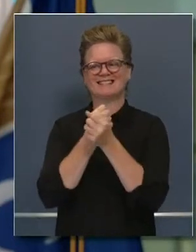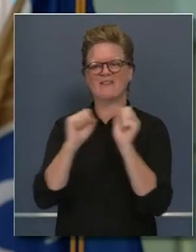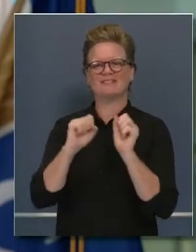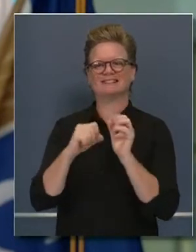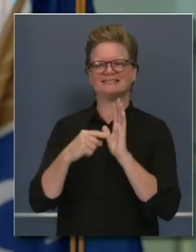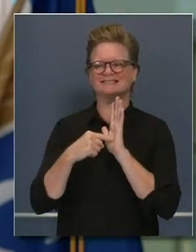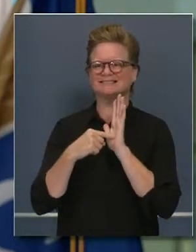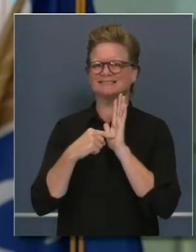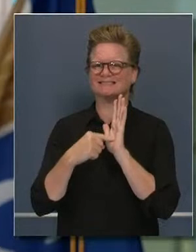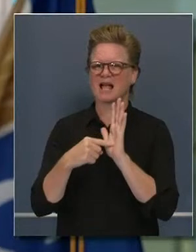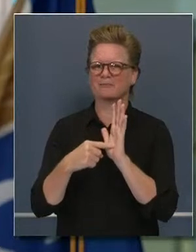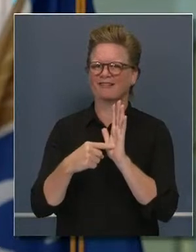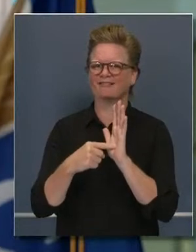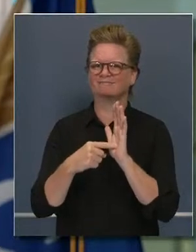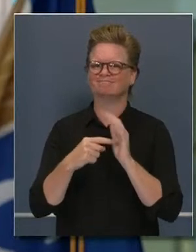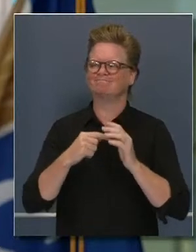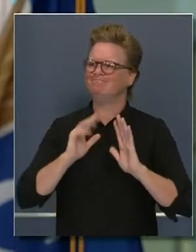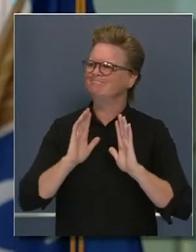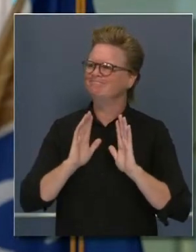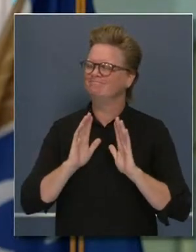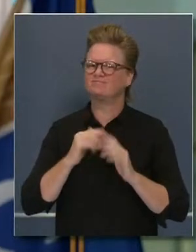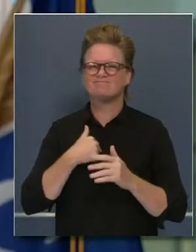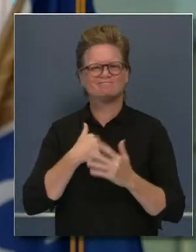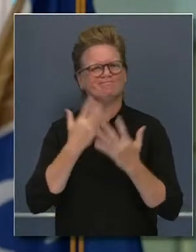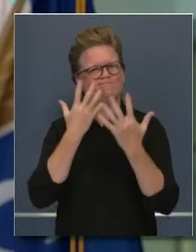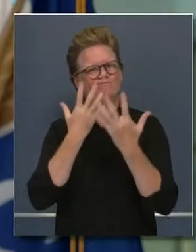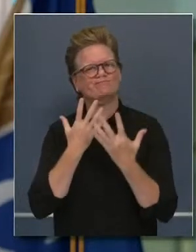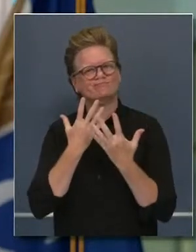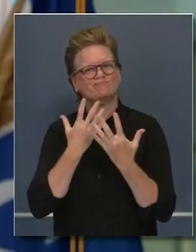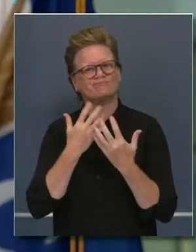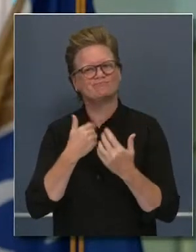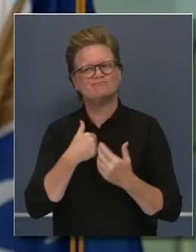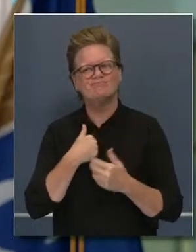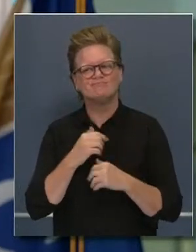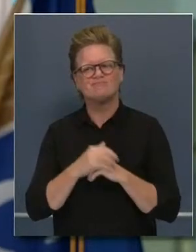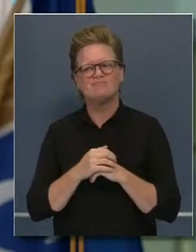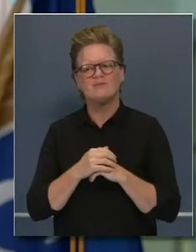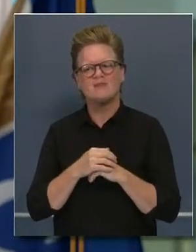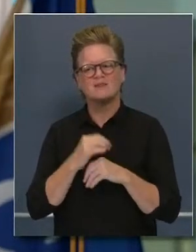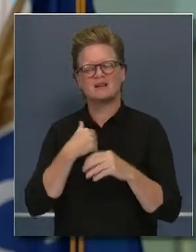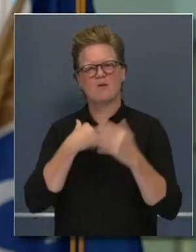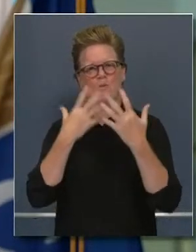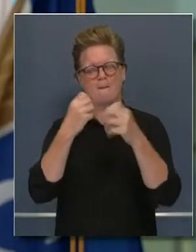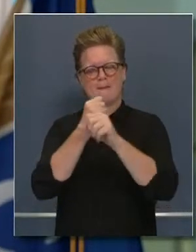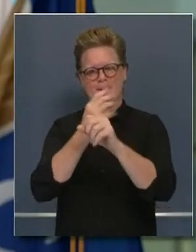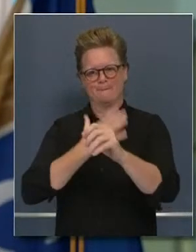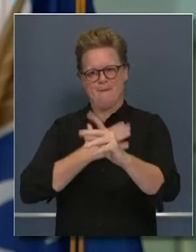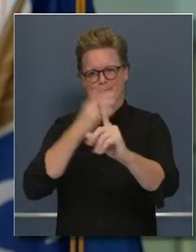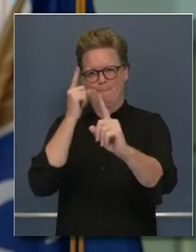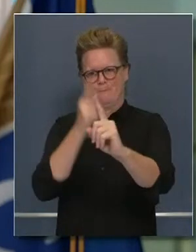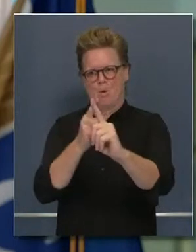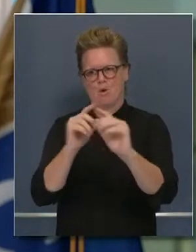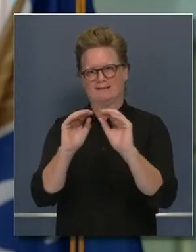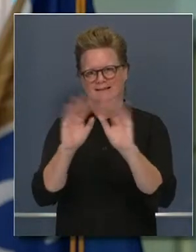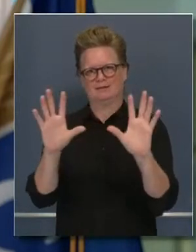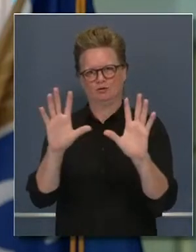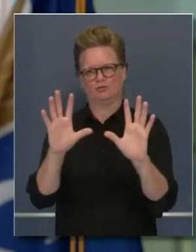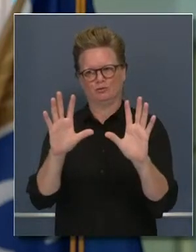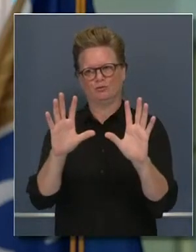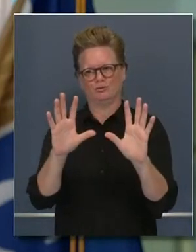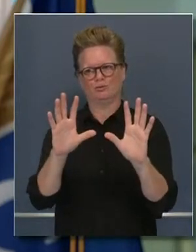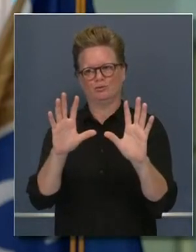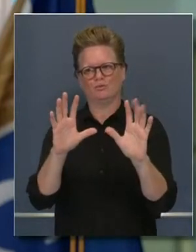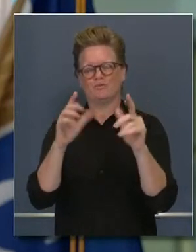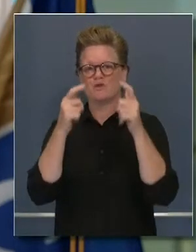the foundational point in the spirit of your question, and that includes any large convening, any large event,